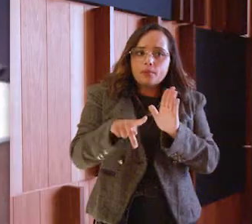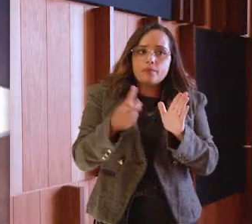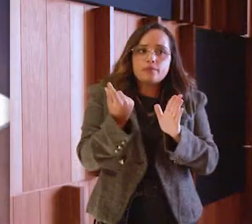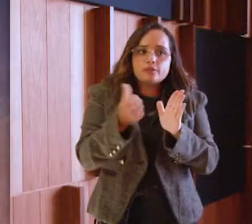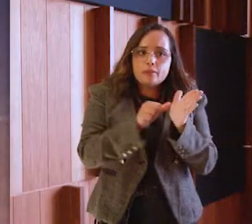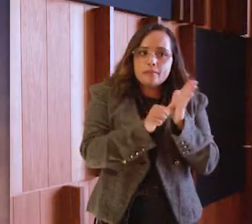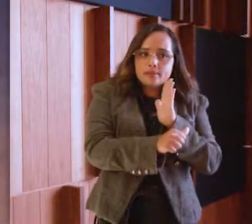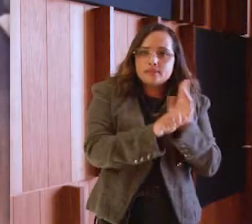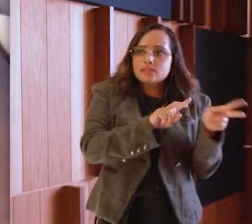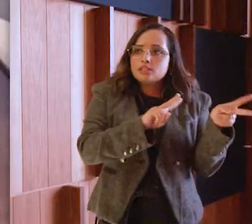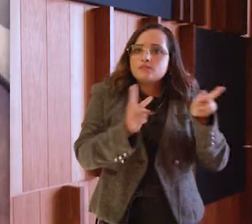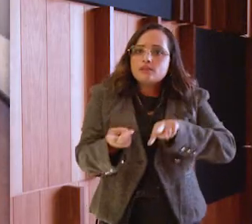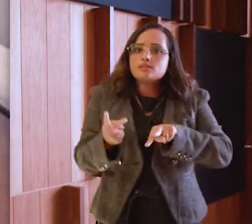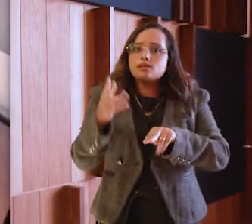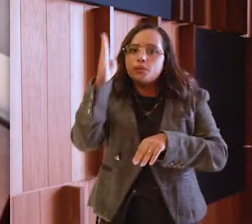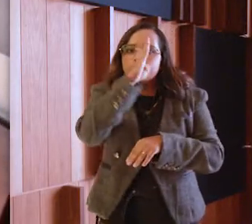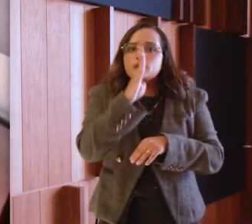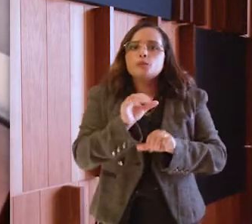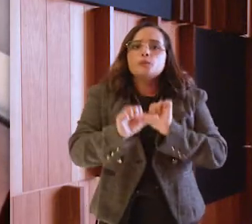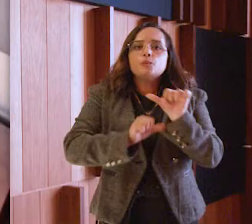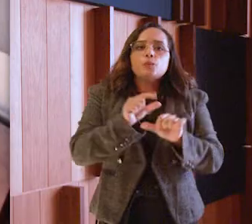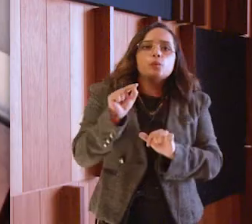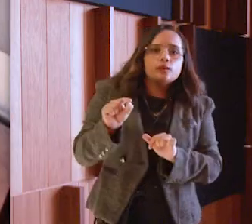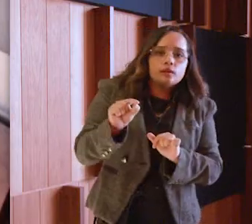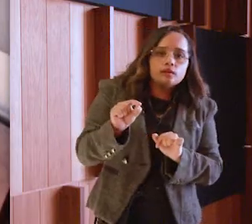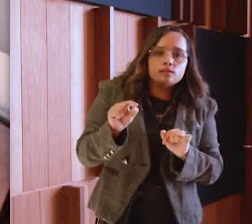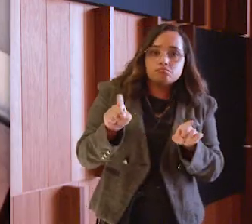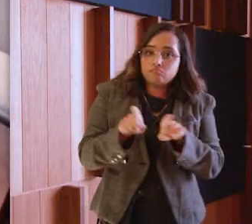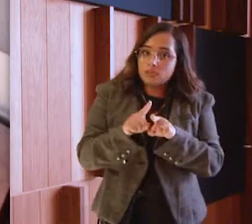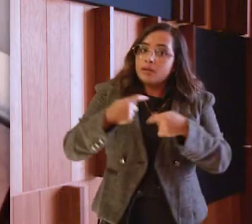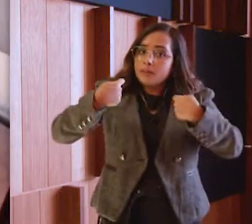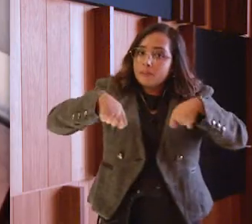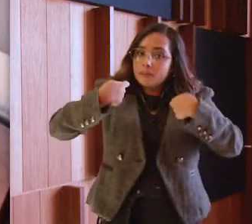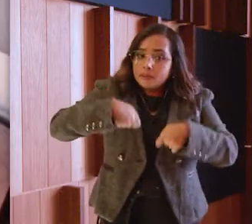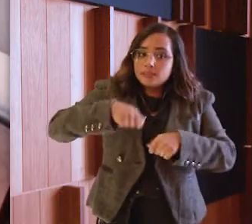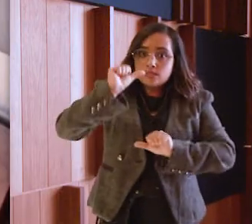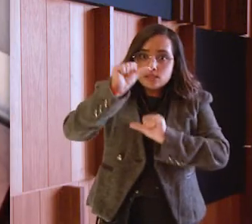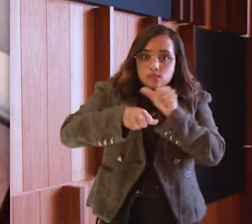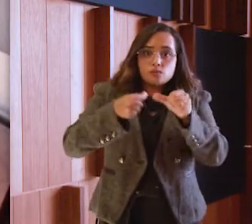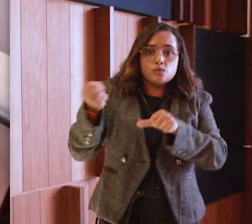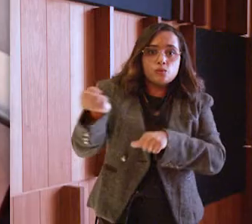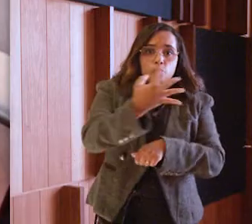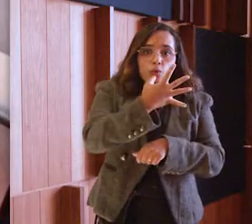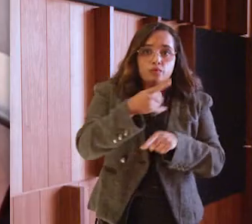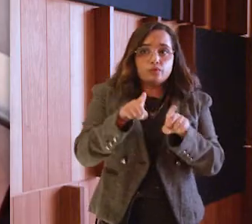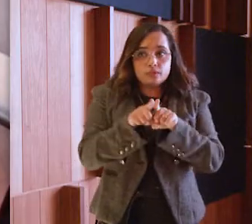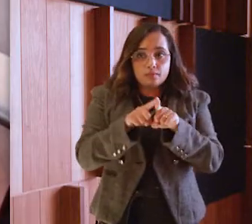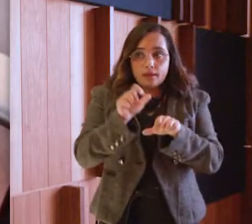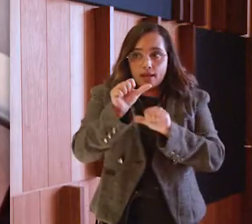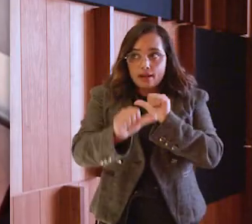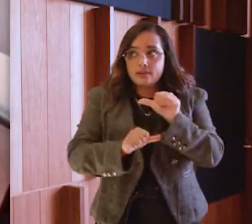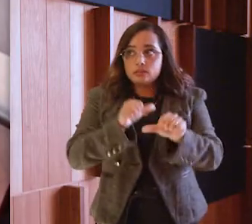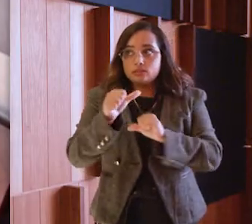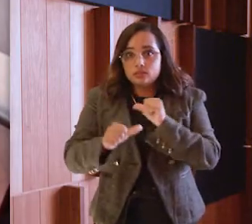really transform and change the transfer pricing policies in a big way? That's the question for today that we'll be solving